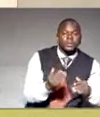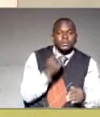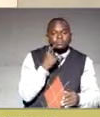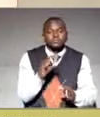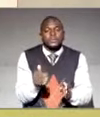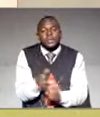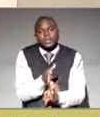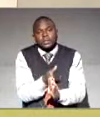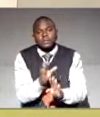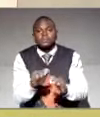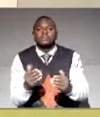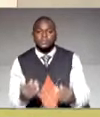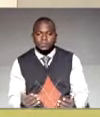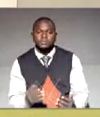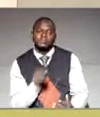to